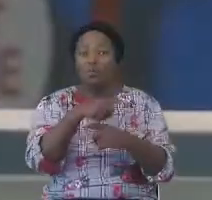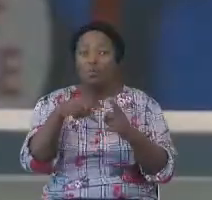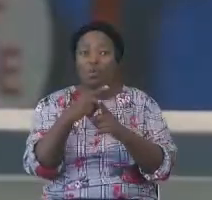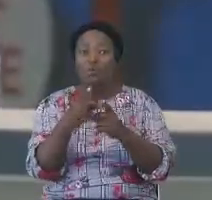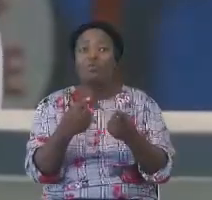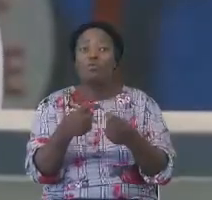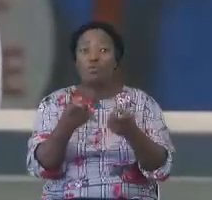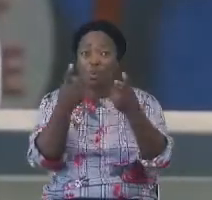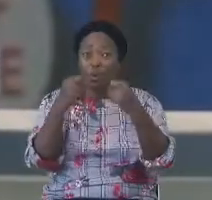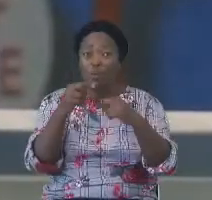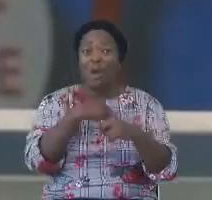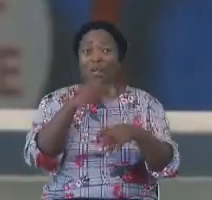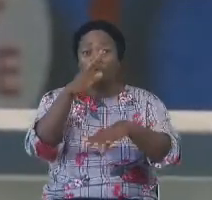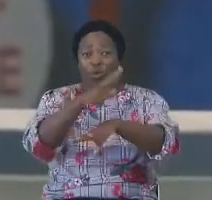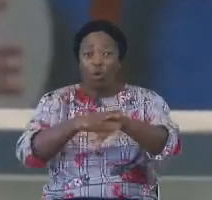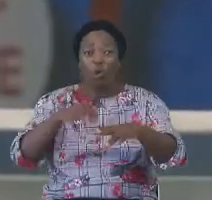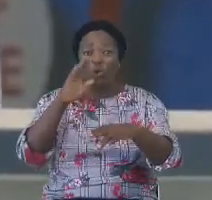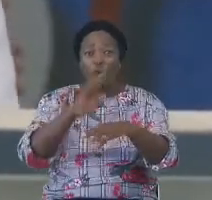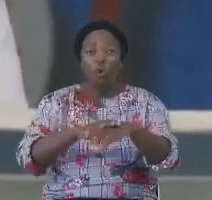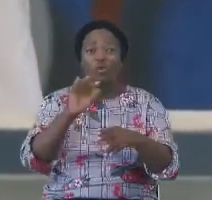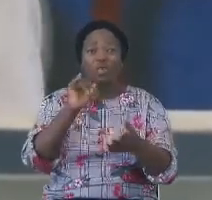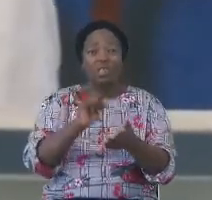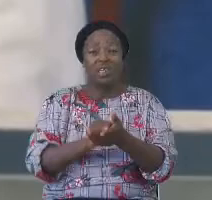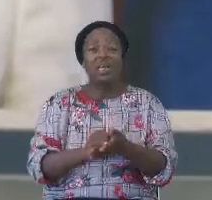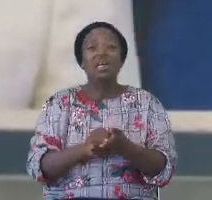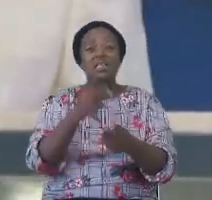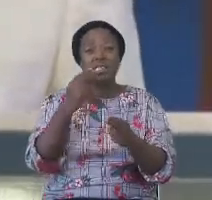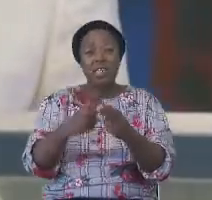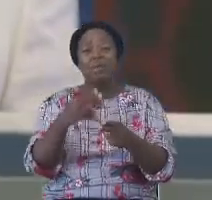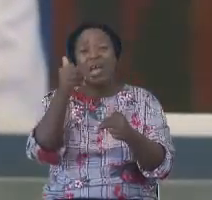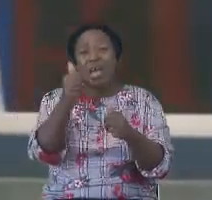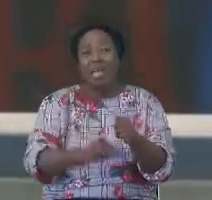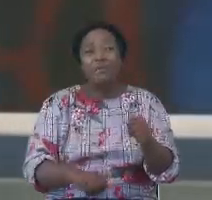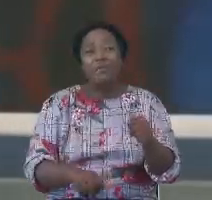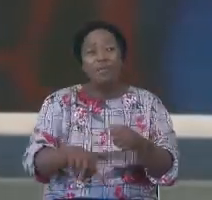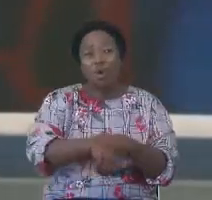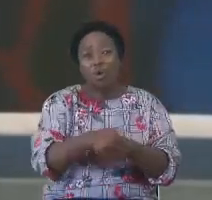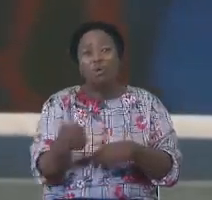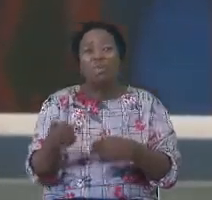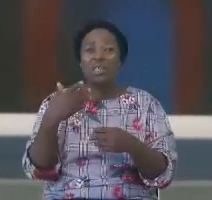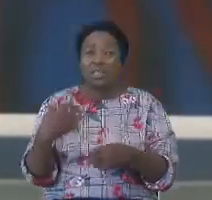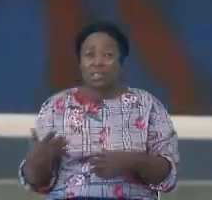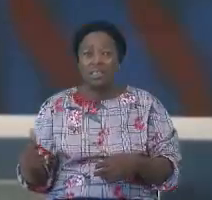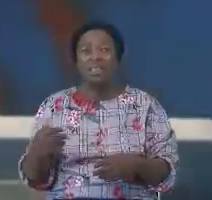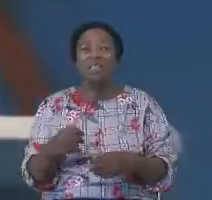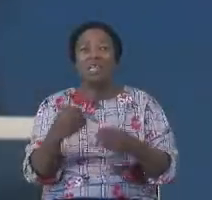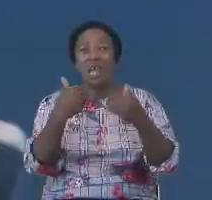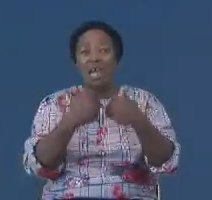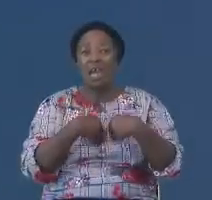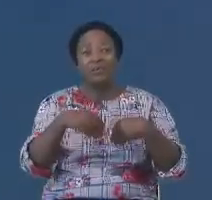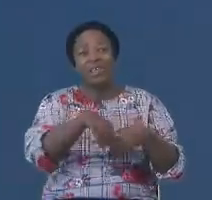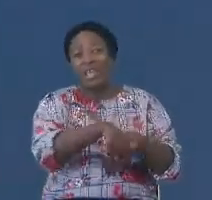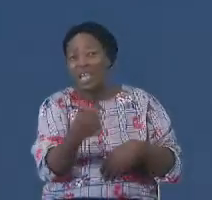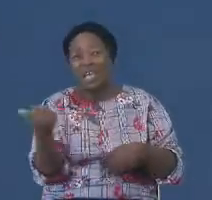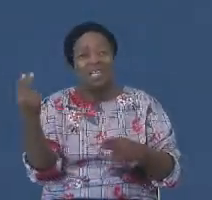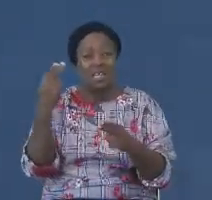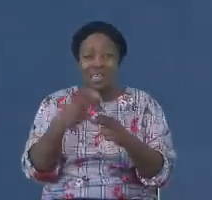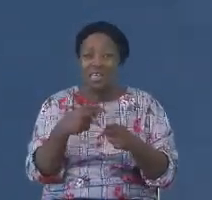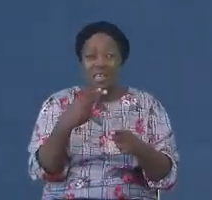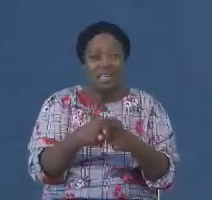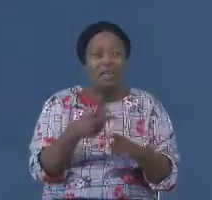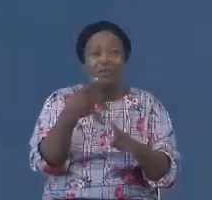deformity christ is above and when you call on that name every other